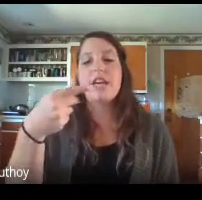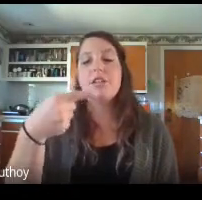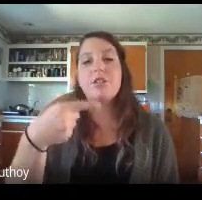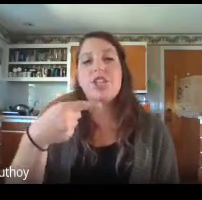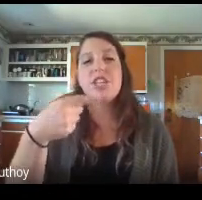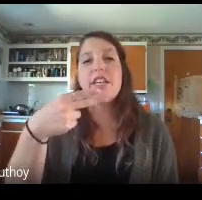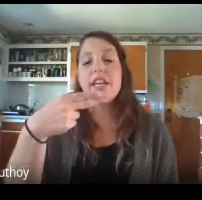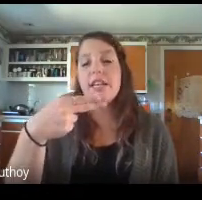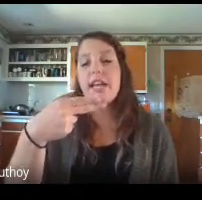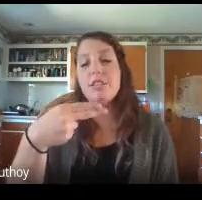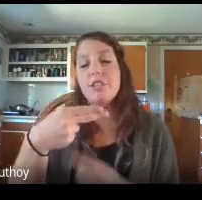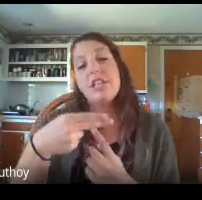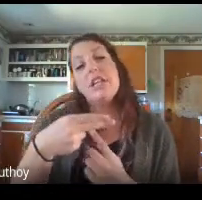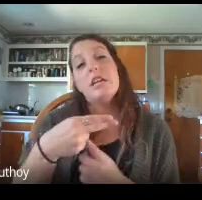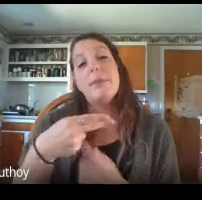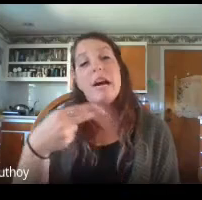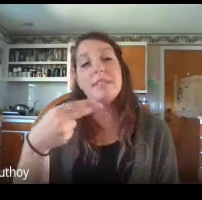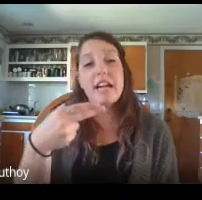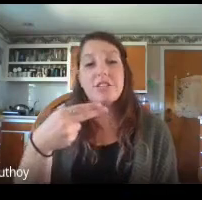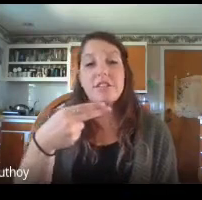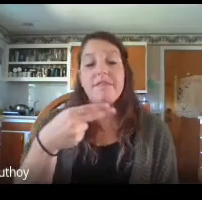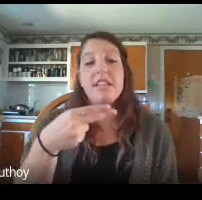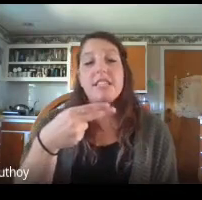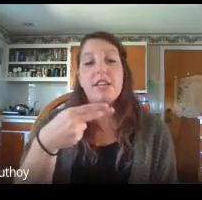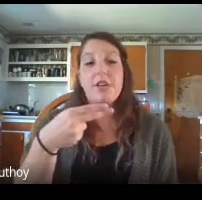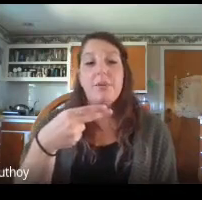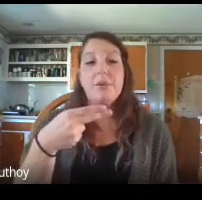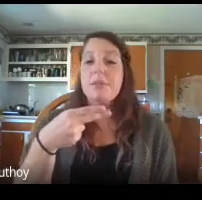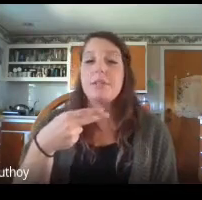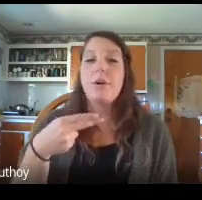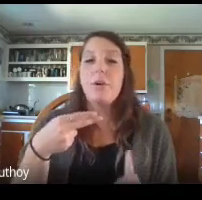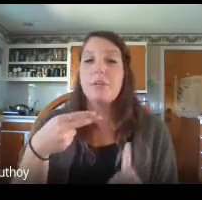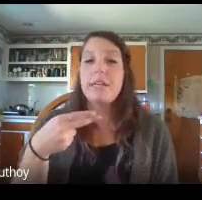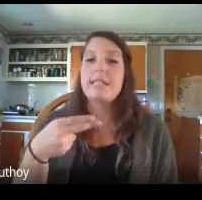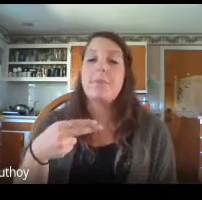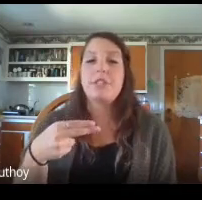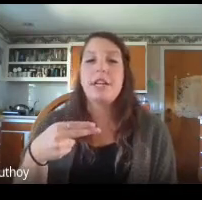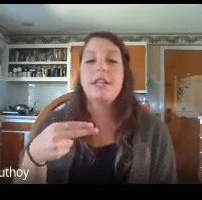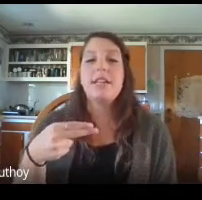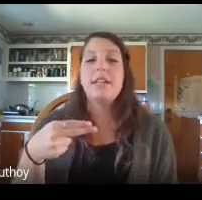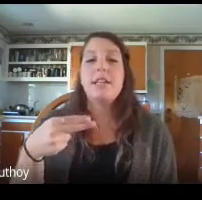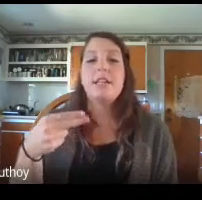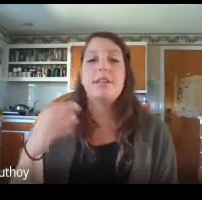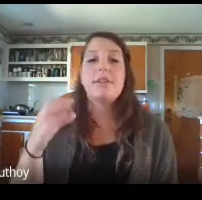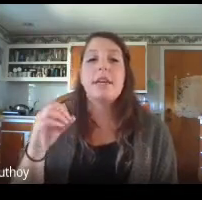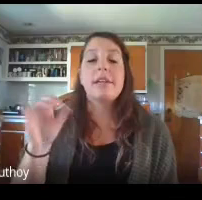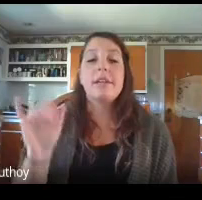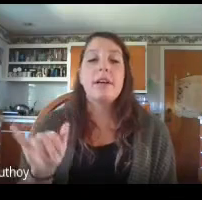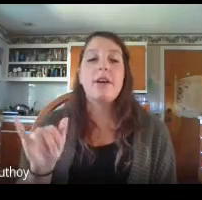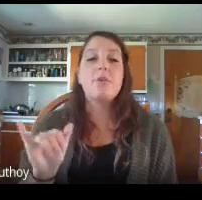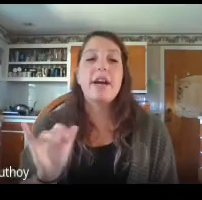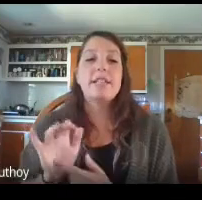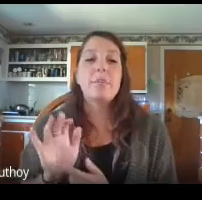H, right? G and H, your palm is actually facing you. Those are the only exception,